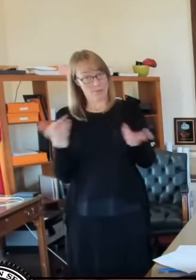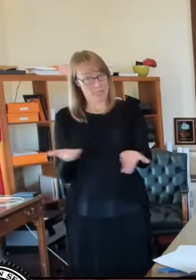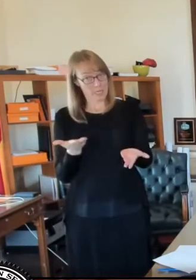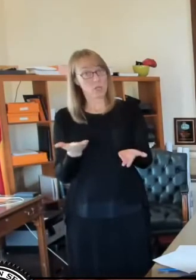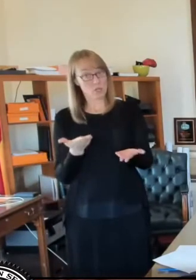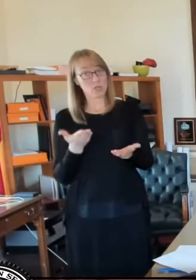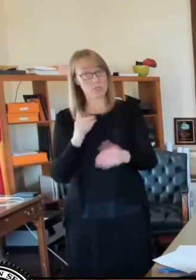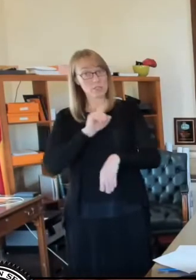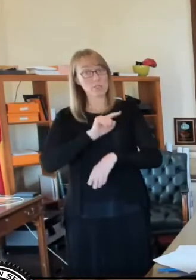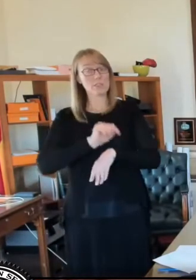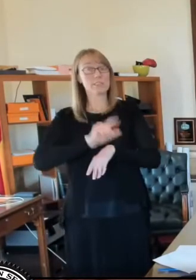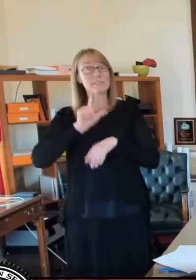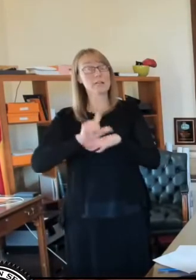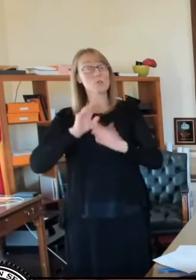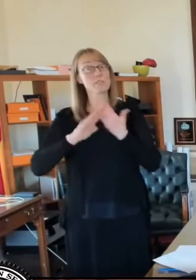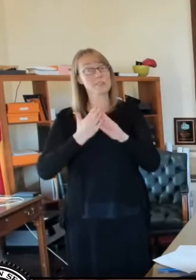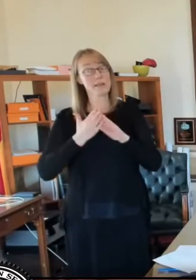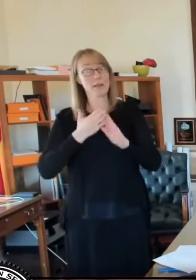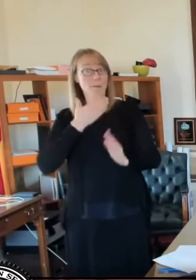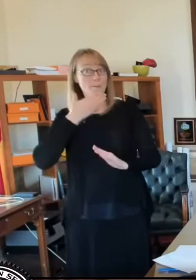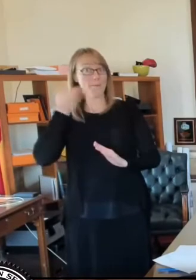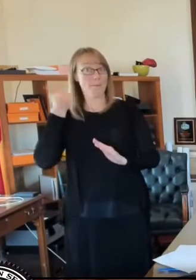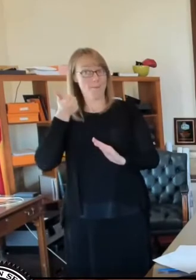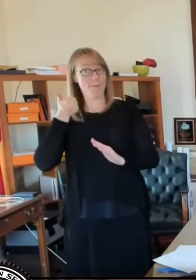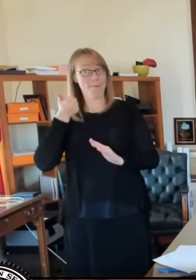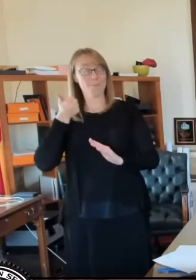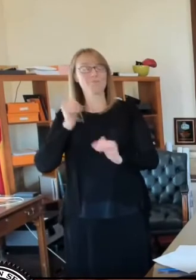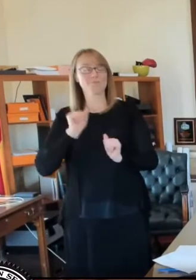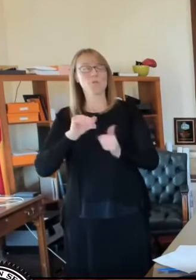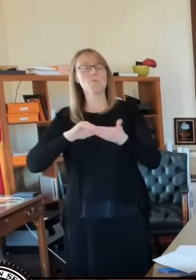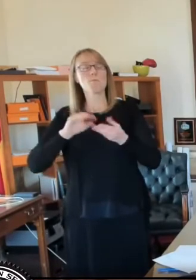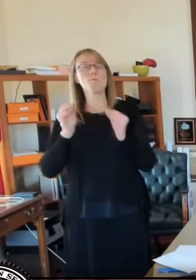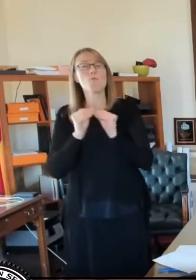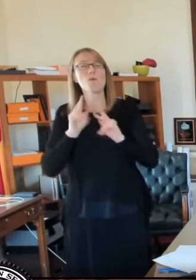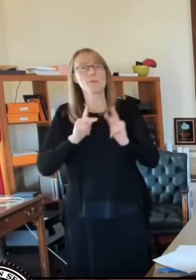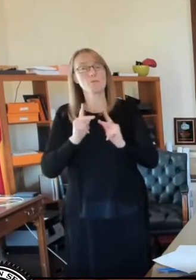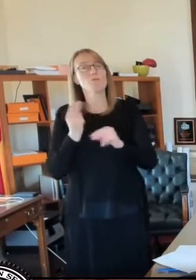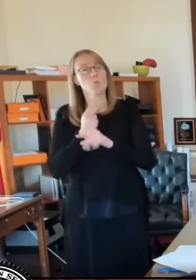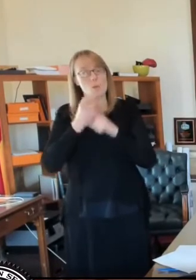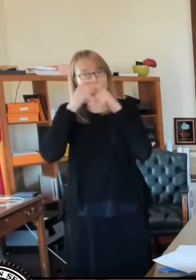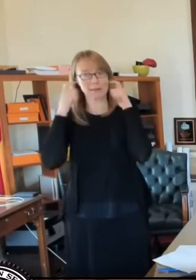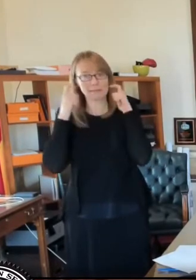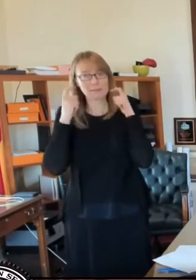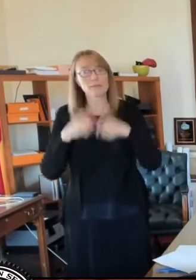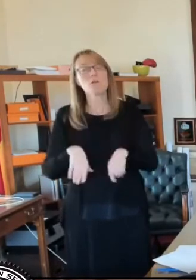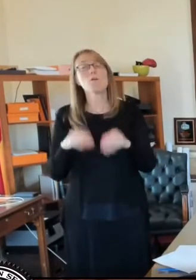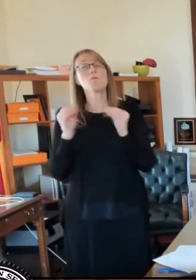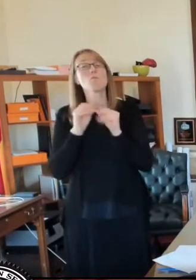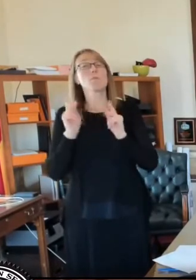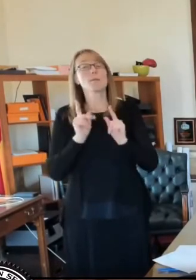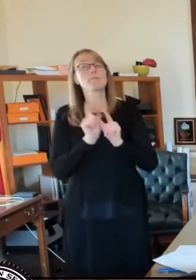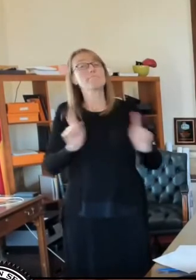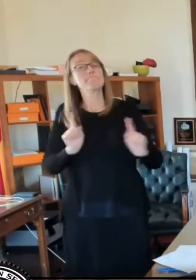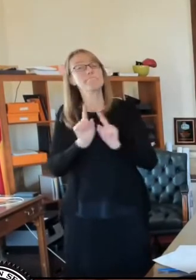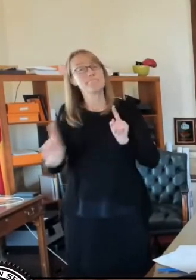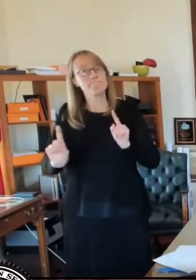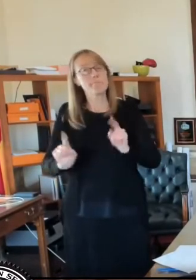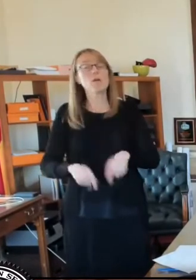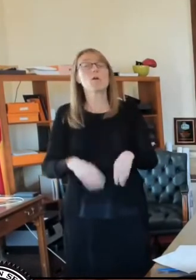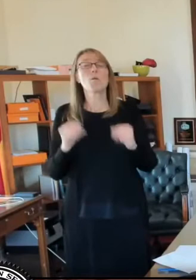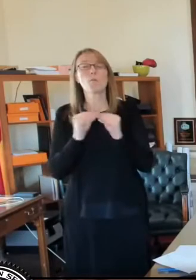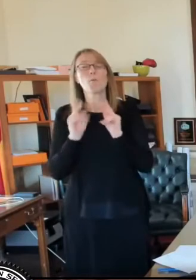other counties and better social distancing and people keeping their groups small. That's the only thing. There's no other